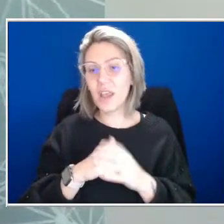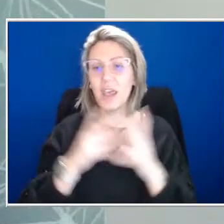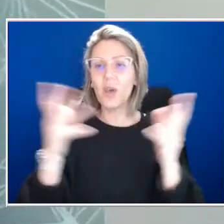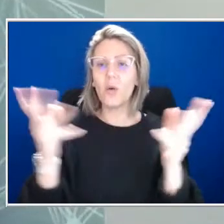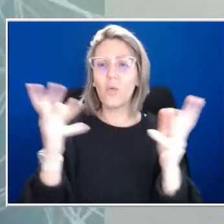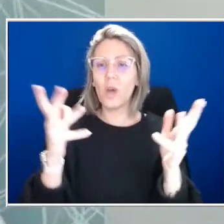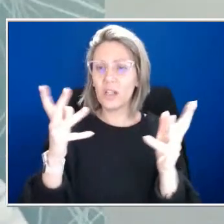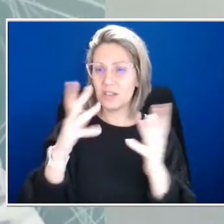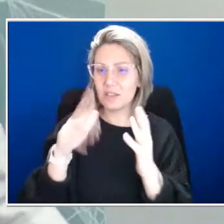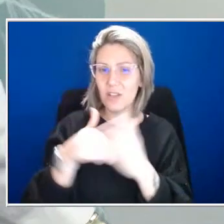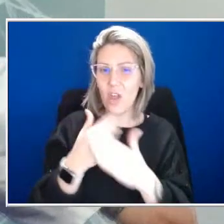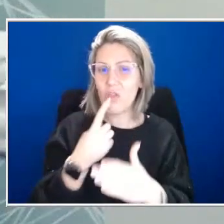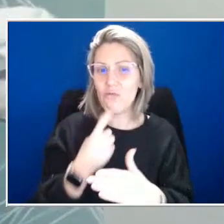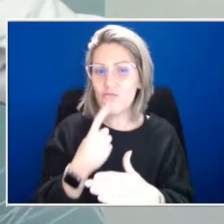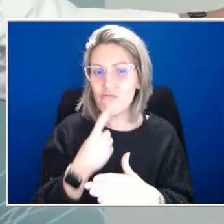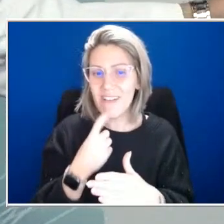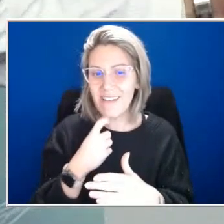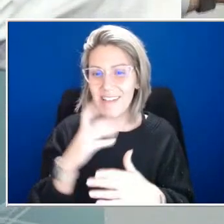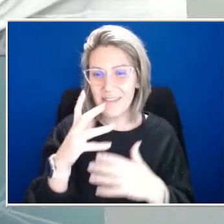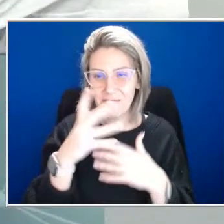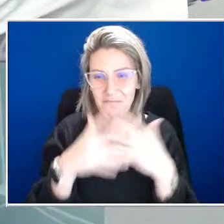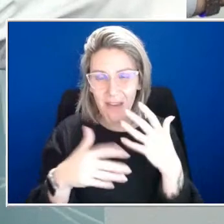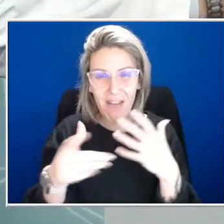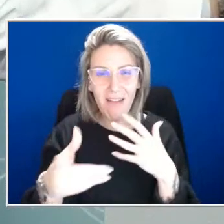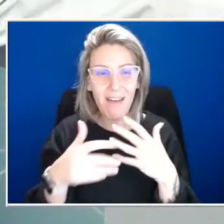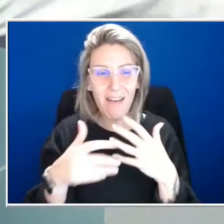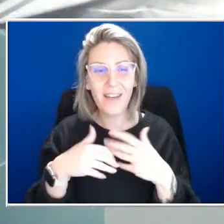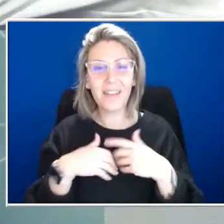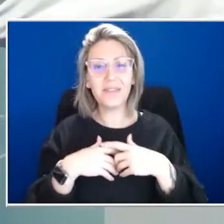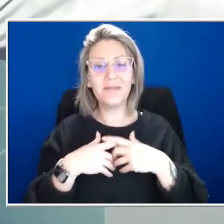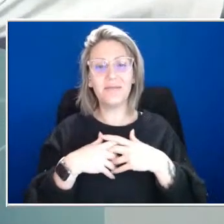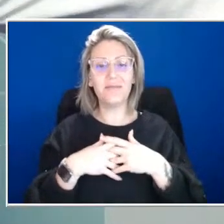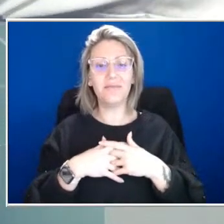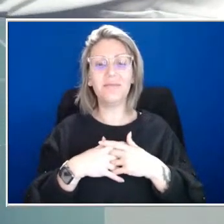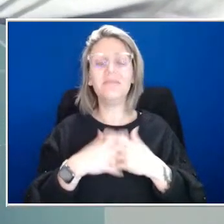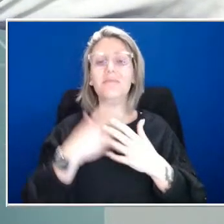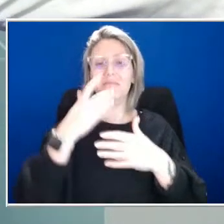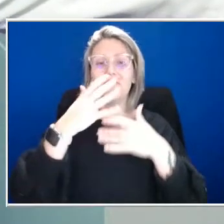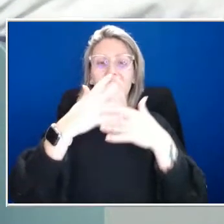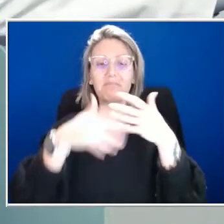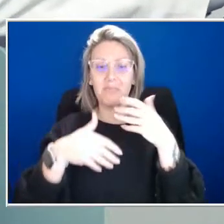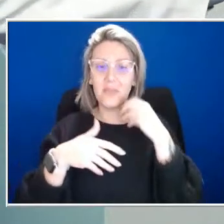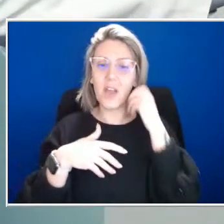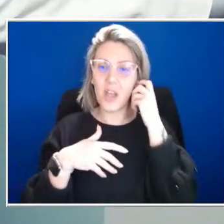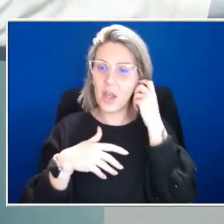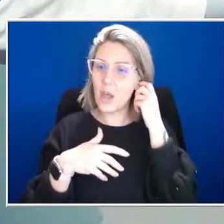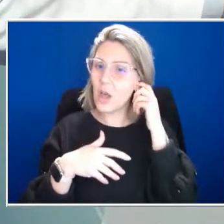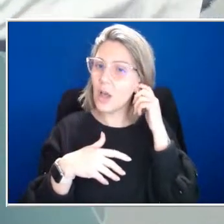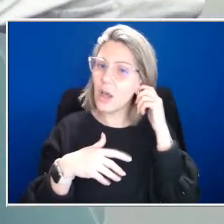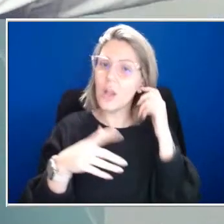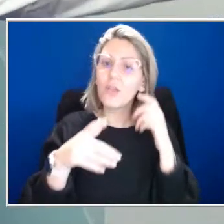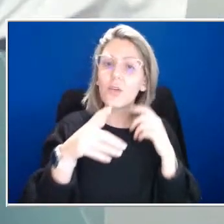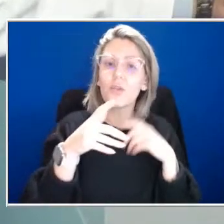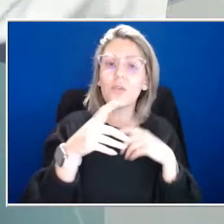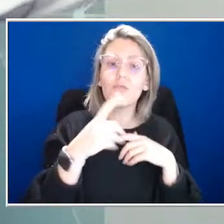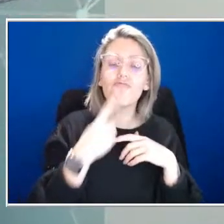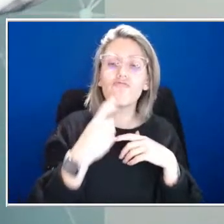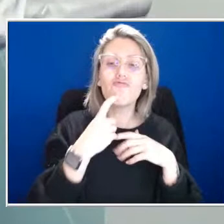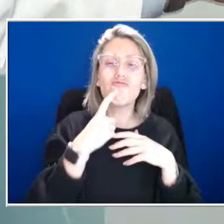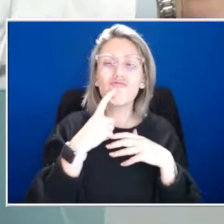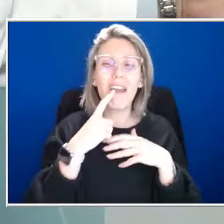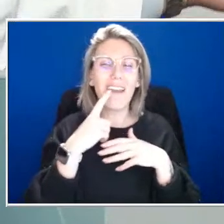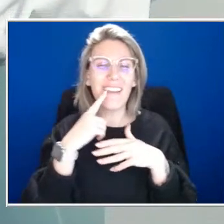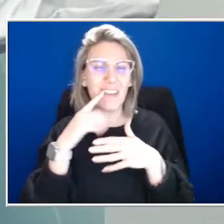all the red in there? What's all the red? Just so I know. That's on the splattered. Just the red meaty part. Yeah. So this is